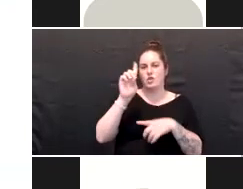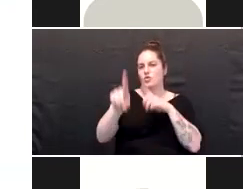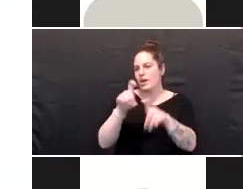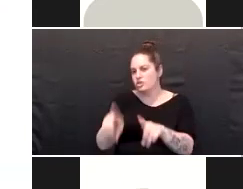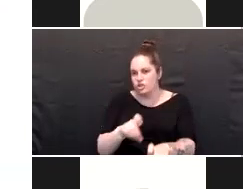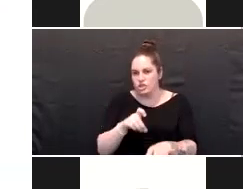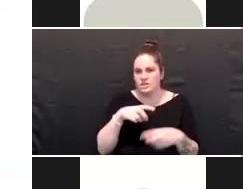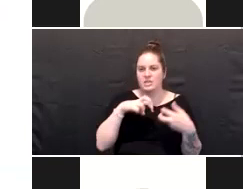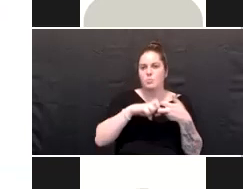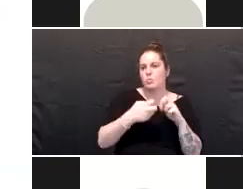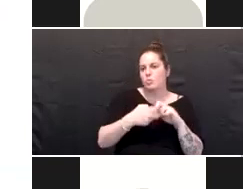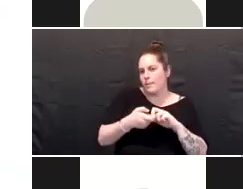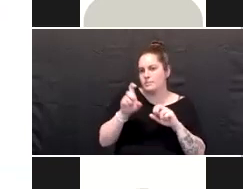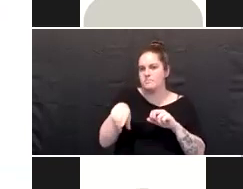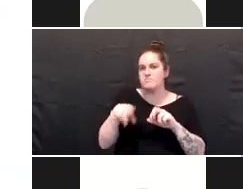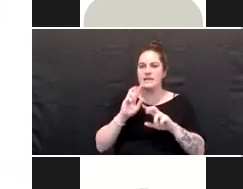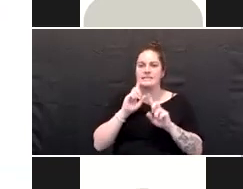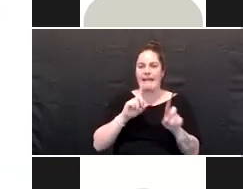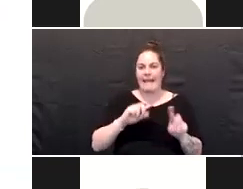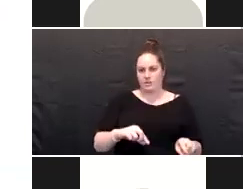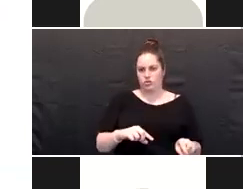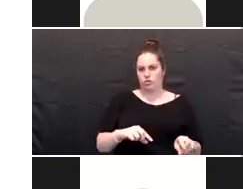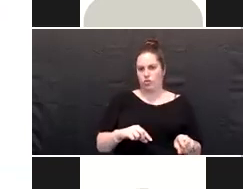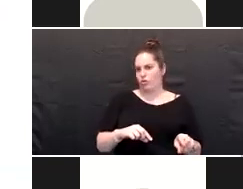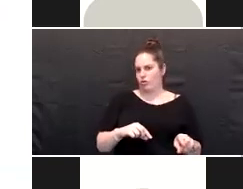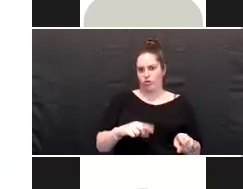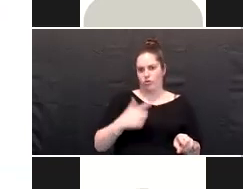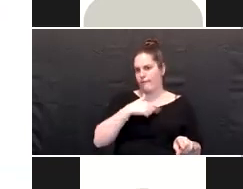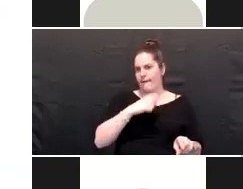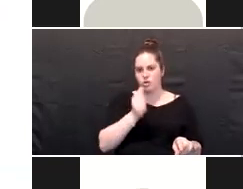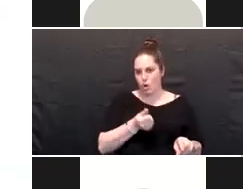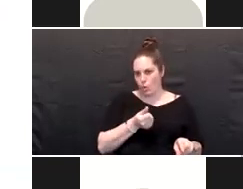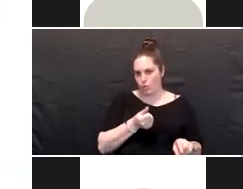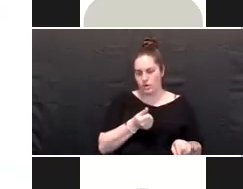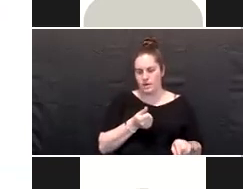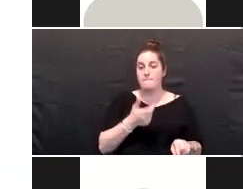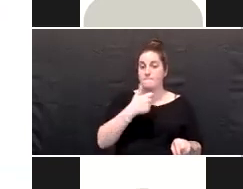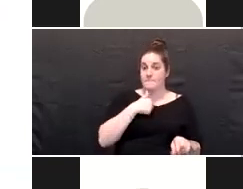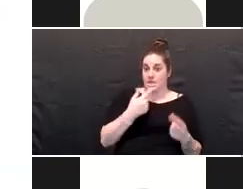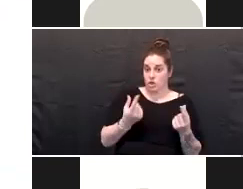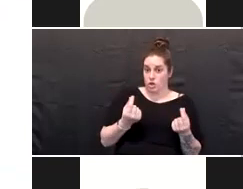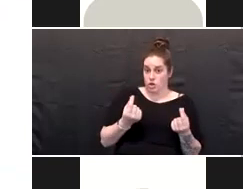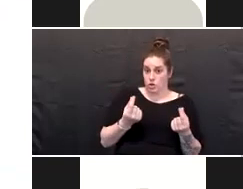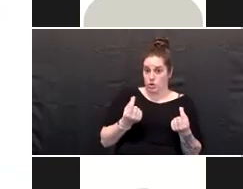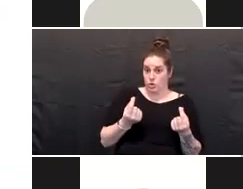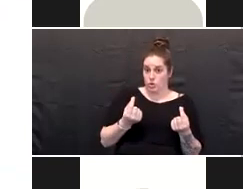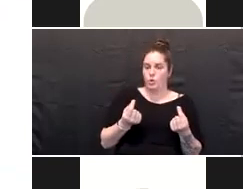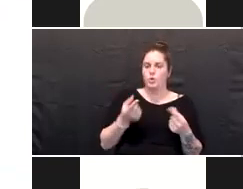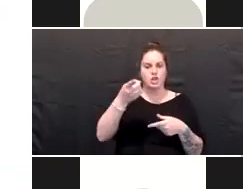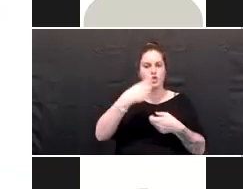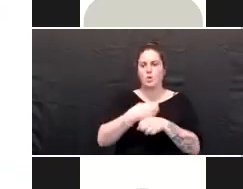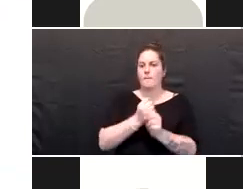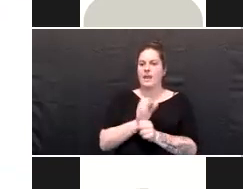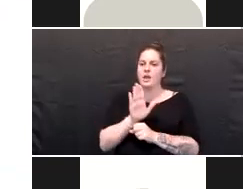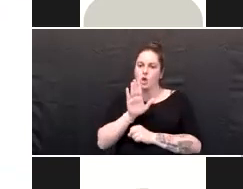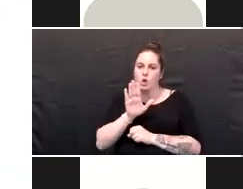problems to answer to prepare you for the exam. What you do is you make up your own set of